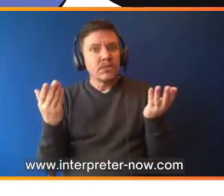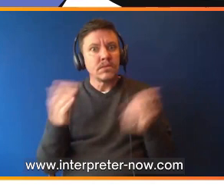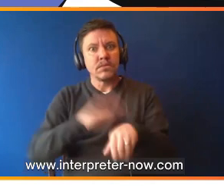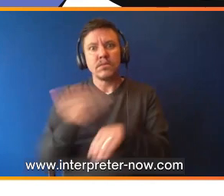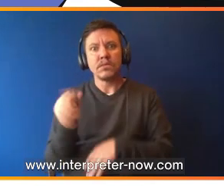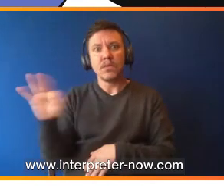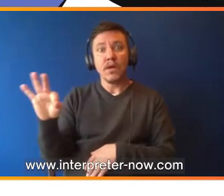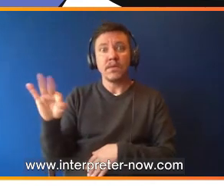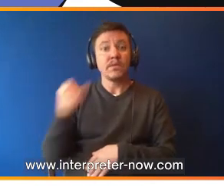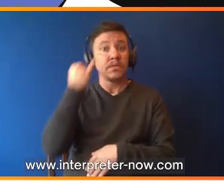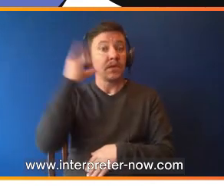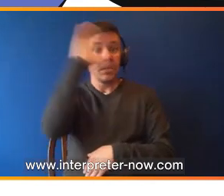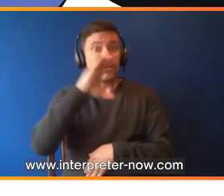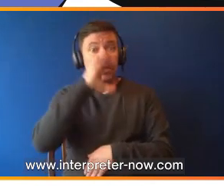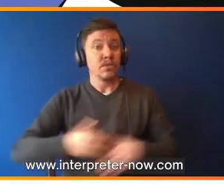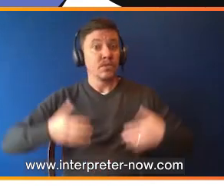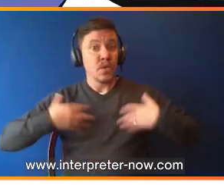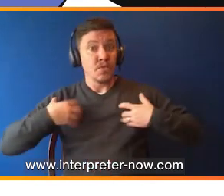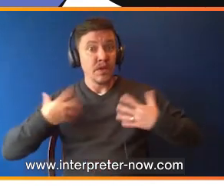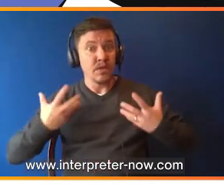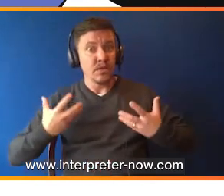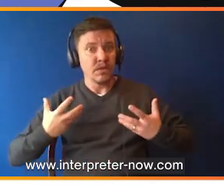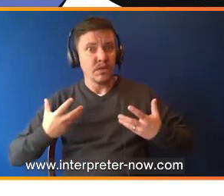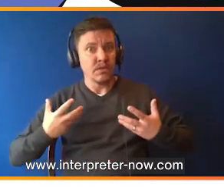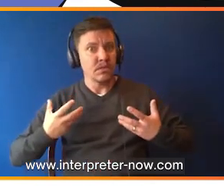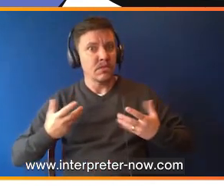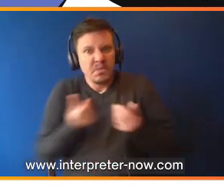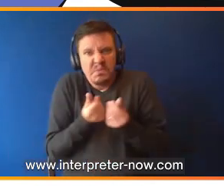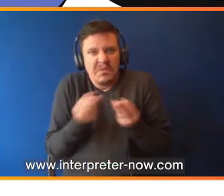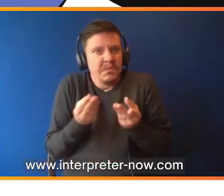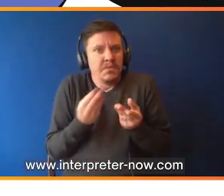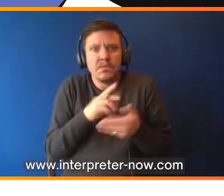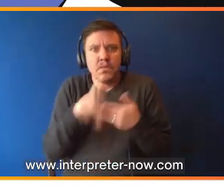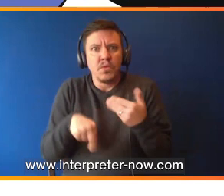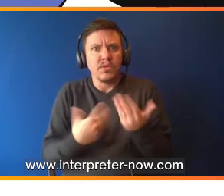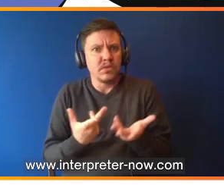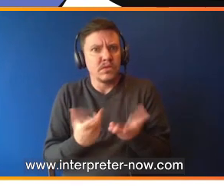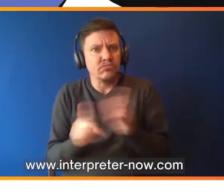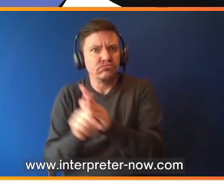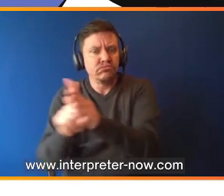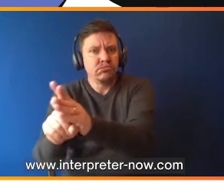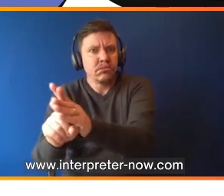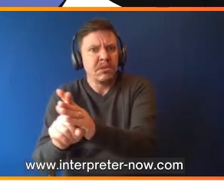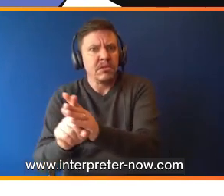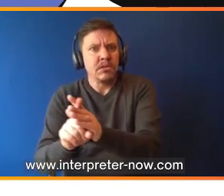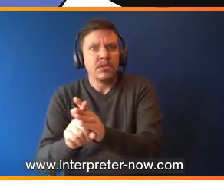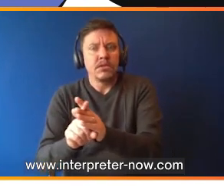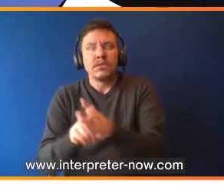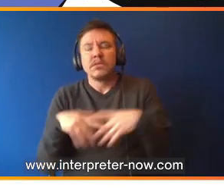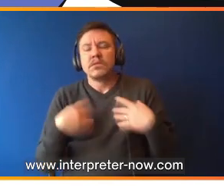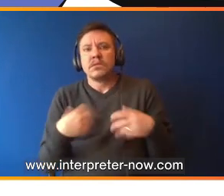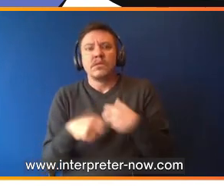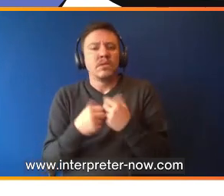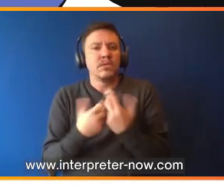when we talk about AI and the very new dominance of AI in all kinds of ways,